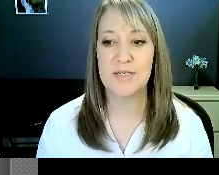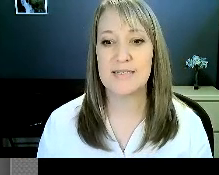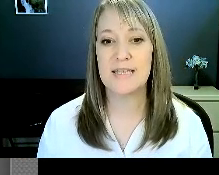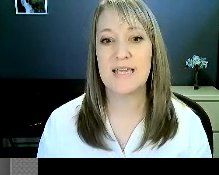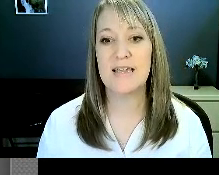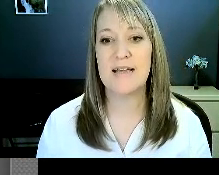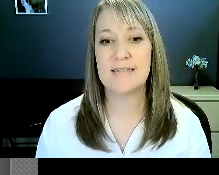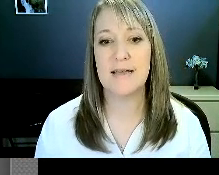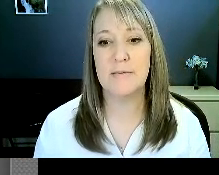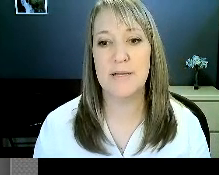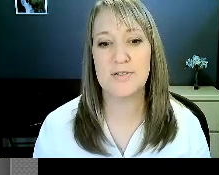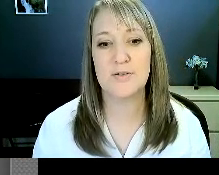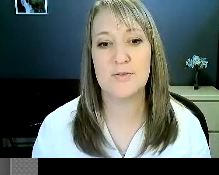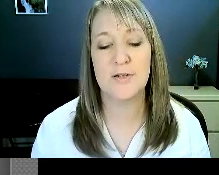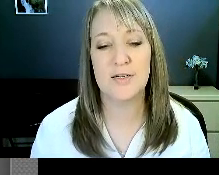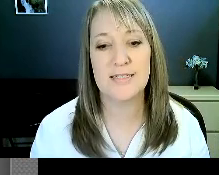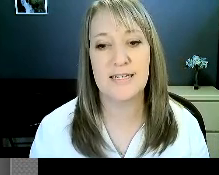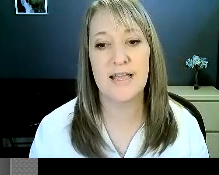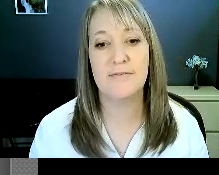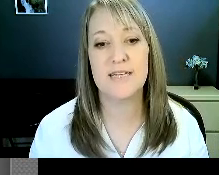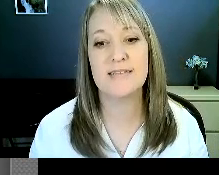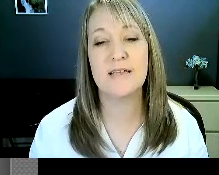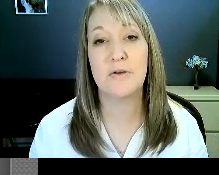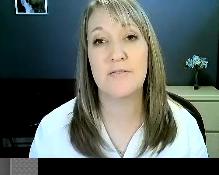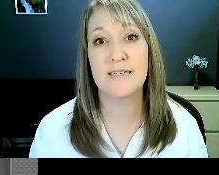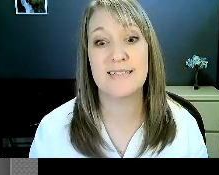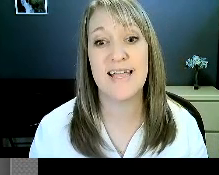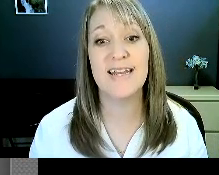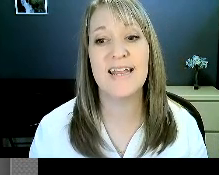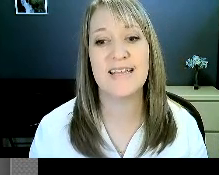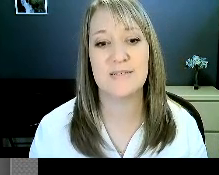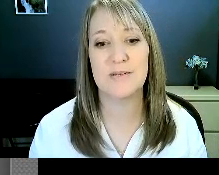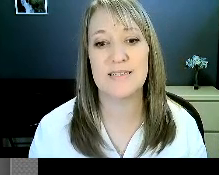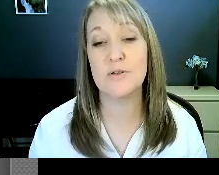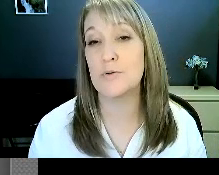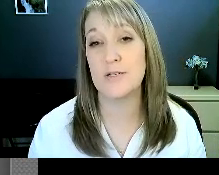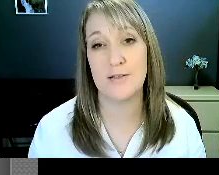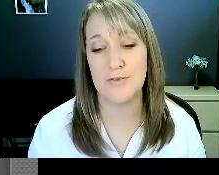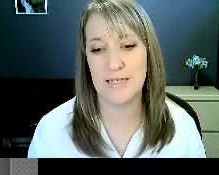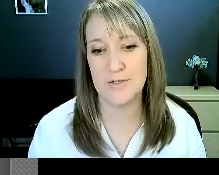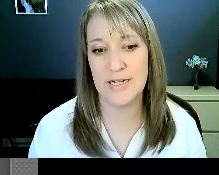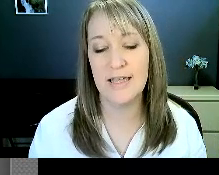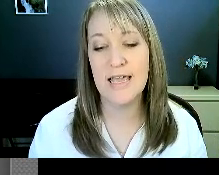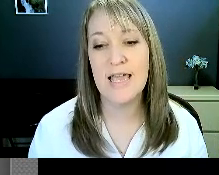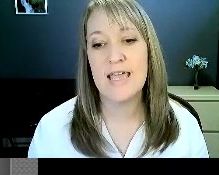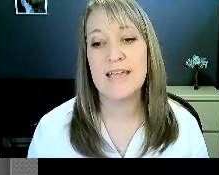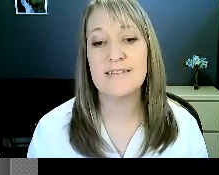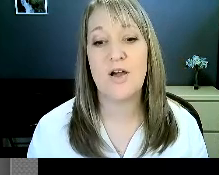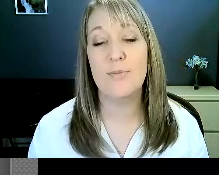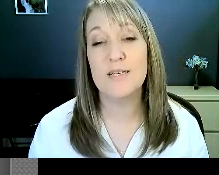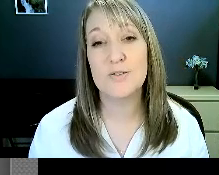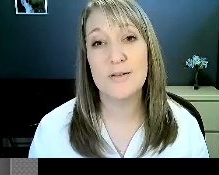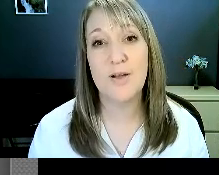children's books. He has a Bachelor of Arts in Advertising and Graphic Design, and he's won several awards all over the country. He